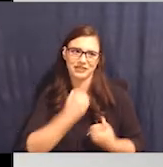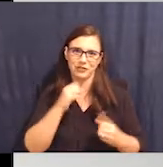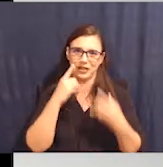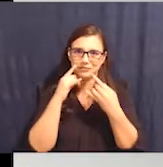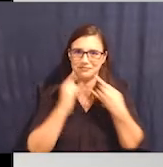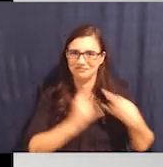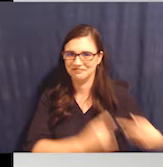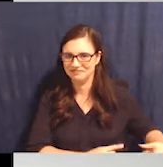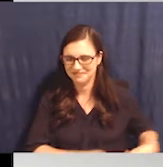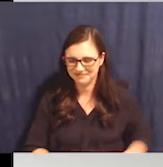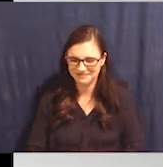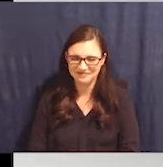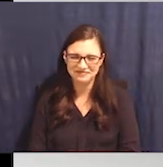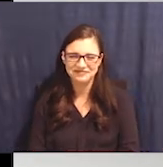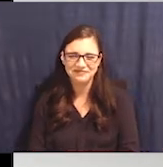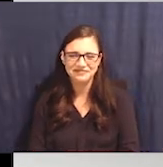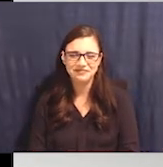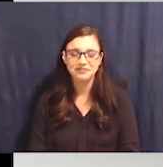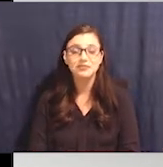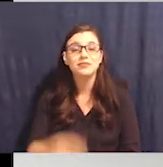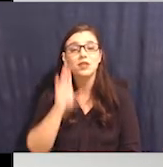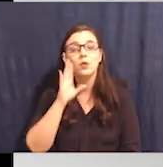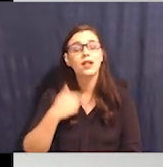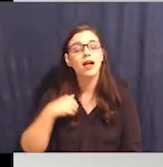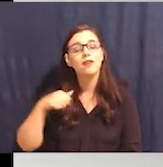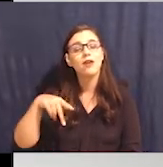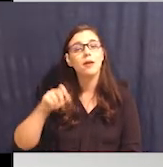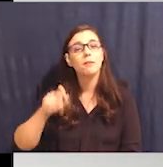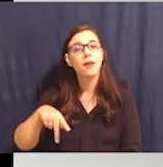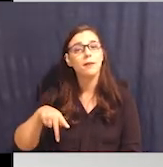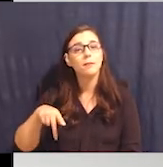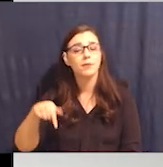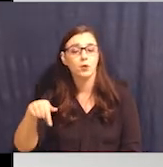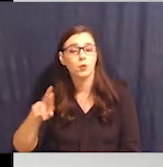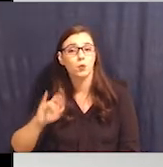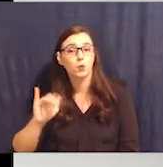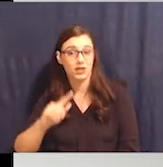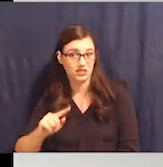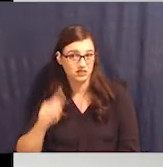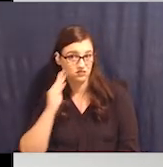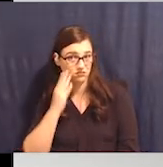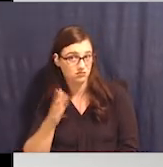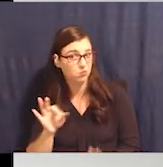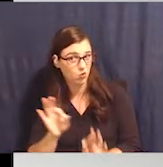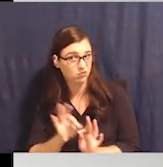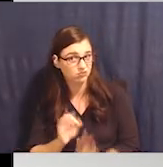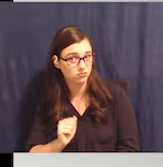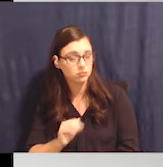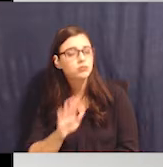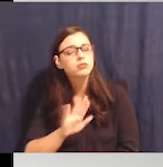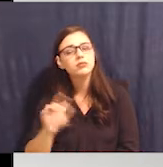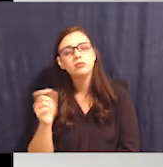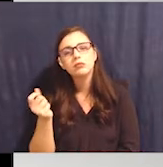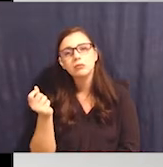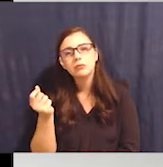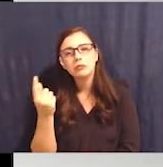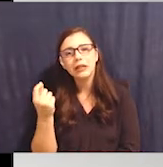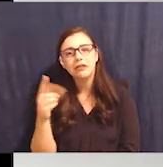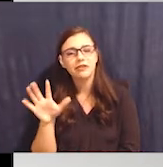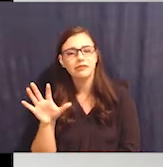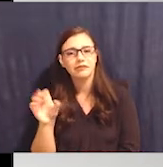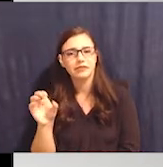can take my mask off. There'll be a pop quiz. This is important. At